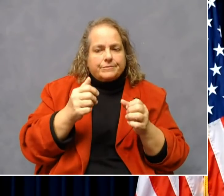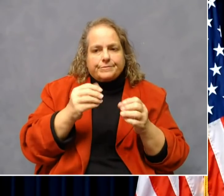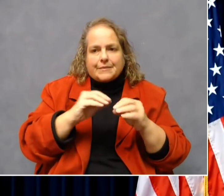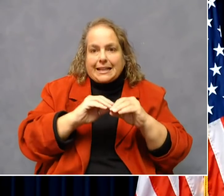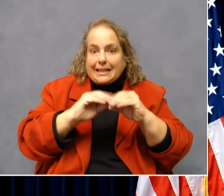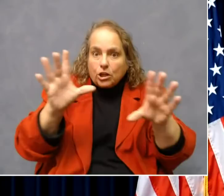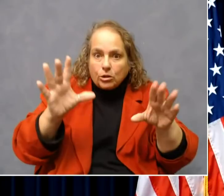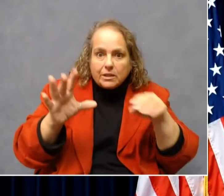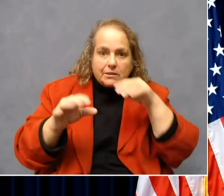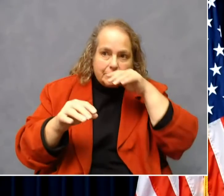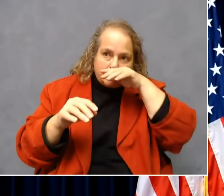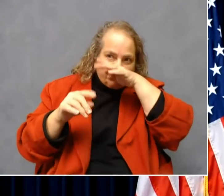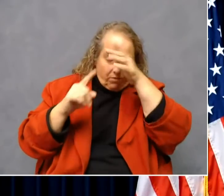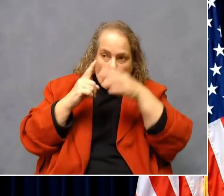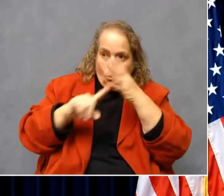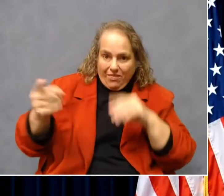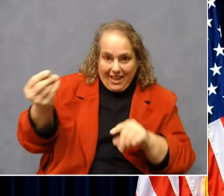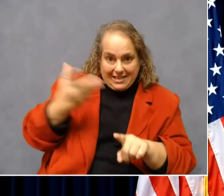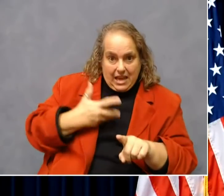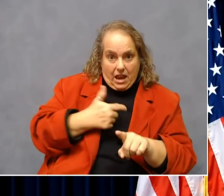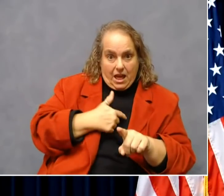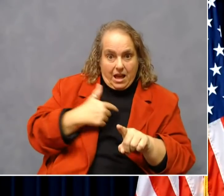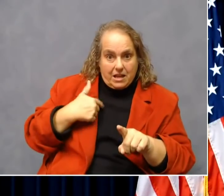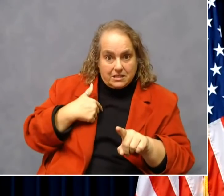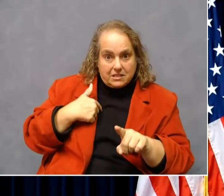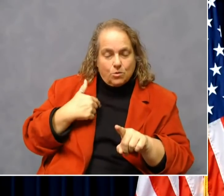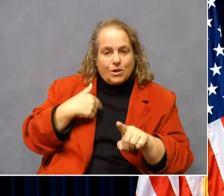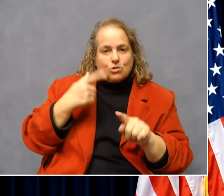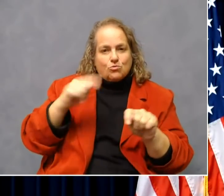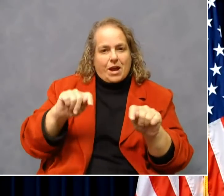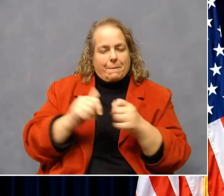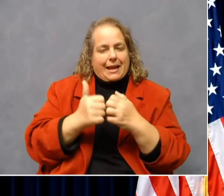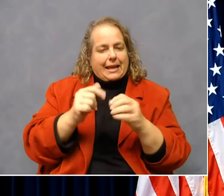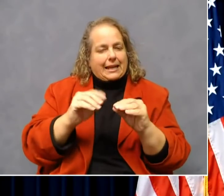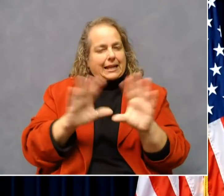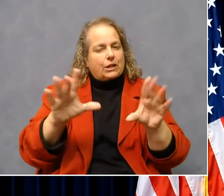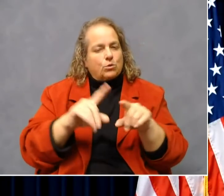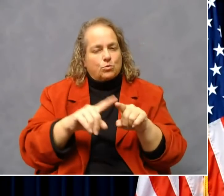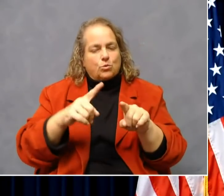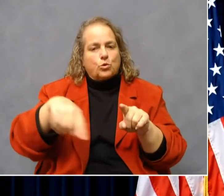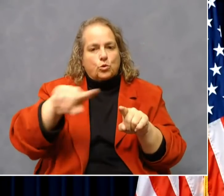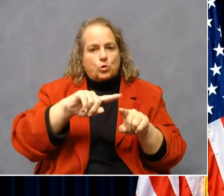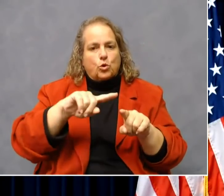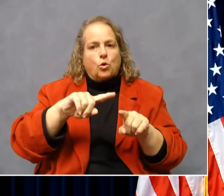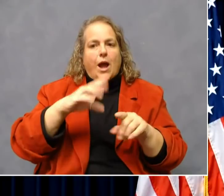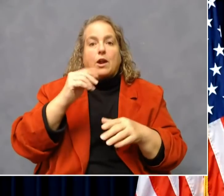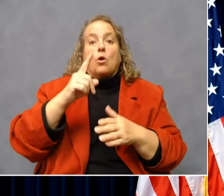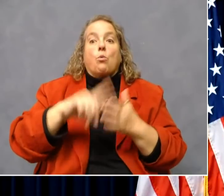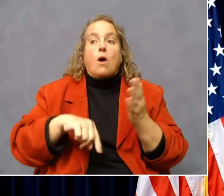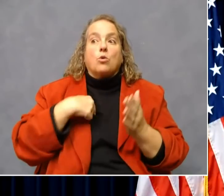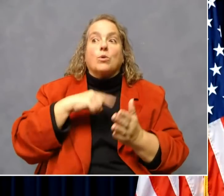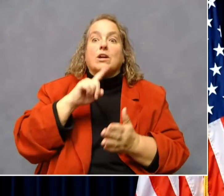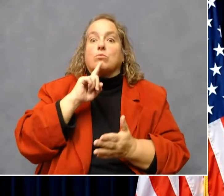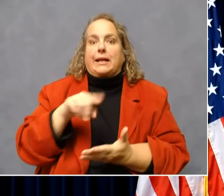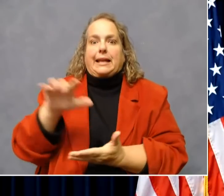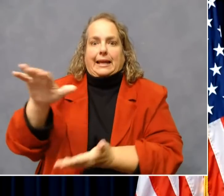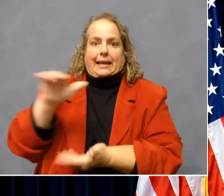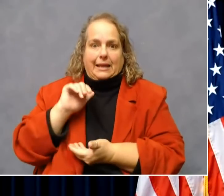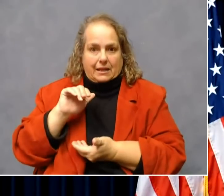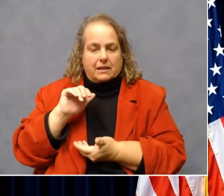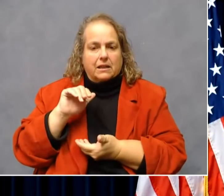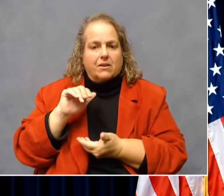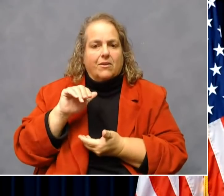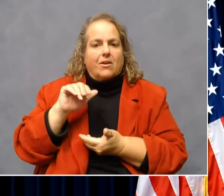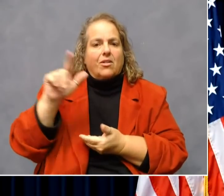being allocated, and then what actually arrives. But they've set up a system to where I think that we will, at